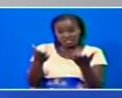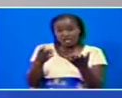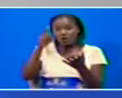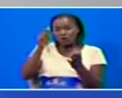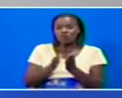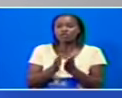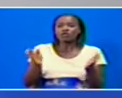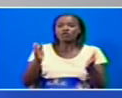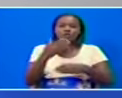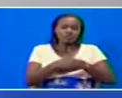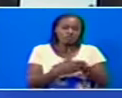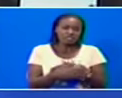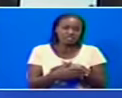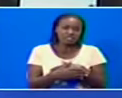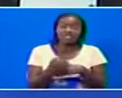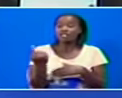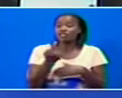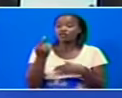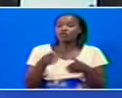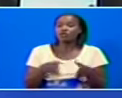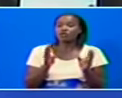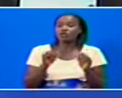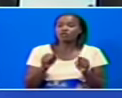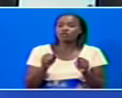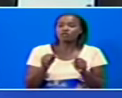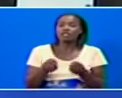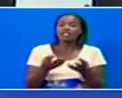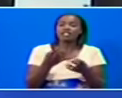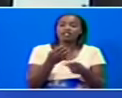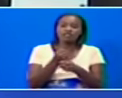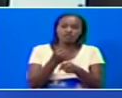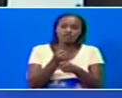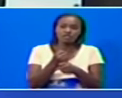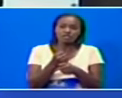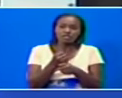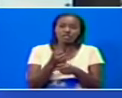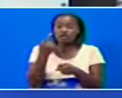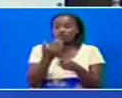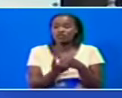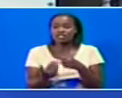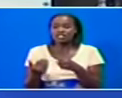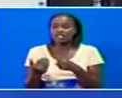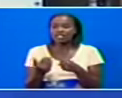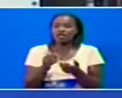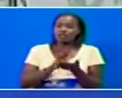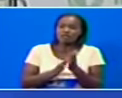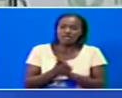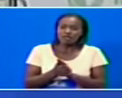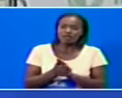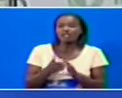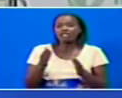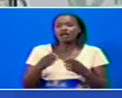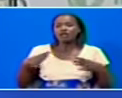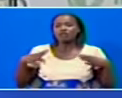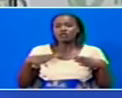our borders. The only way that we'll be able to provide those jobs that we need for those children that have become fertile ground